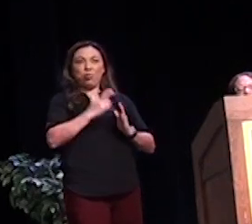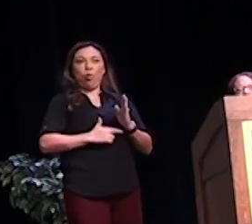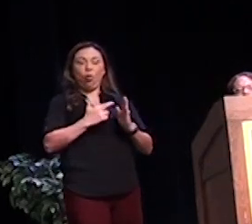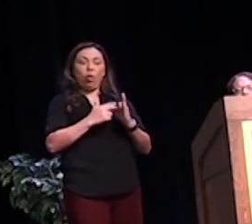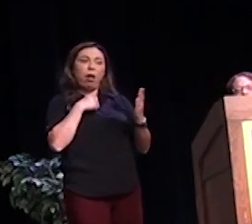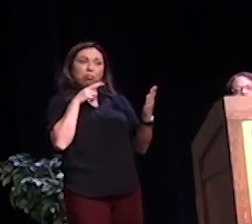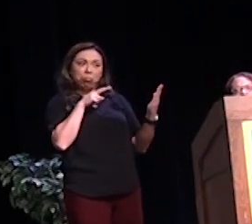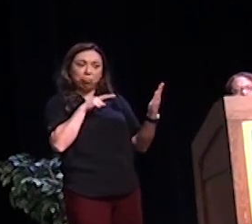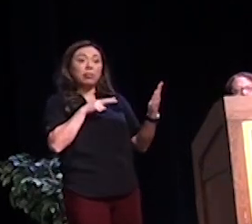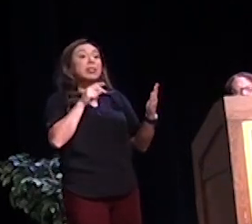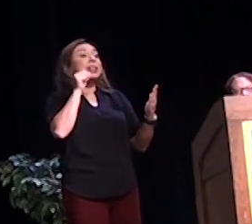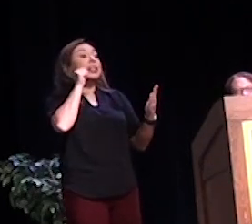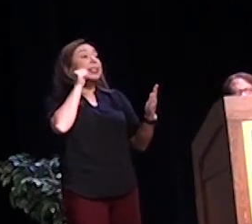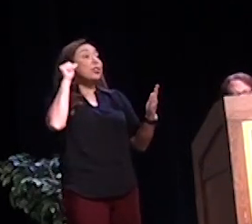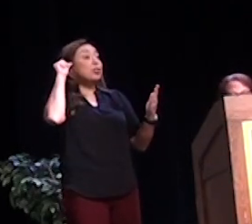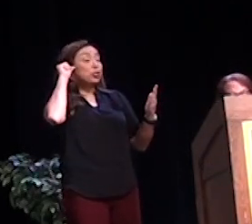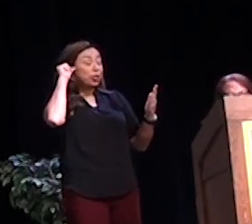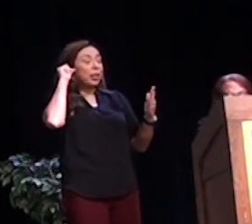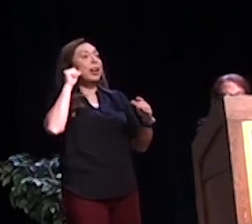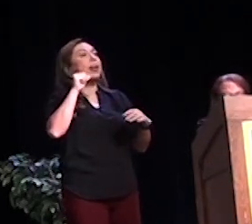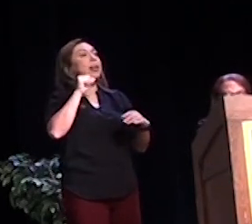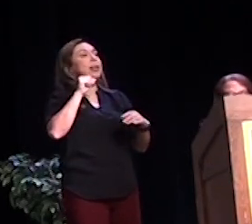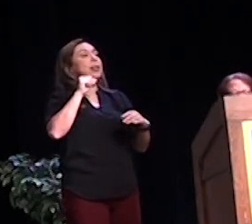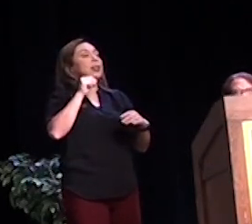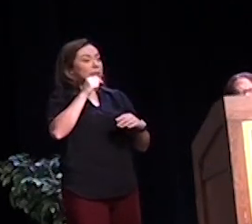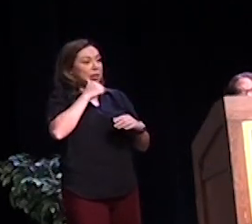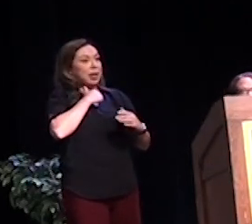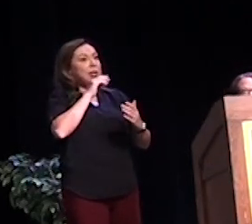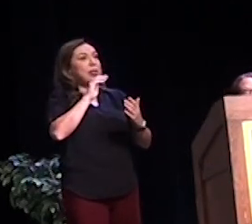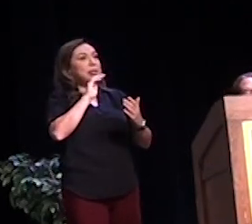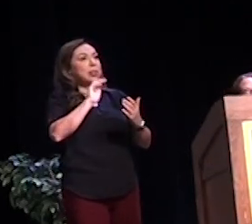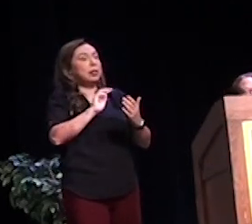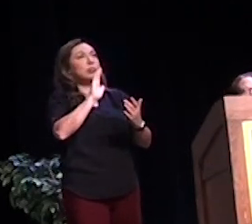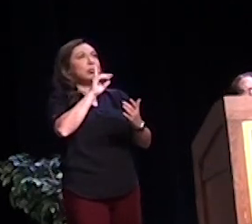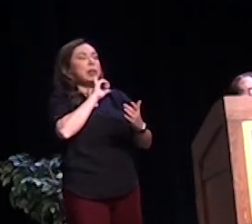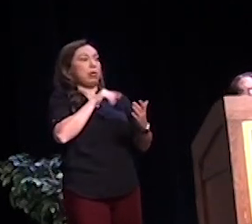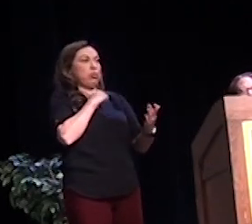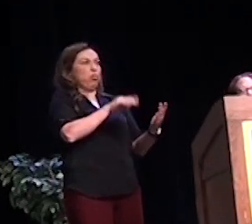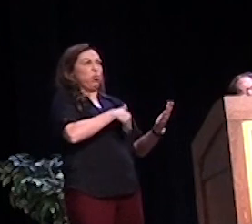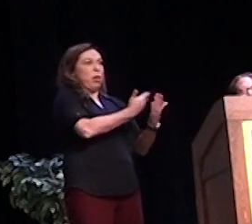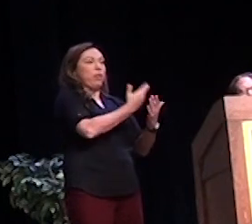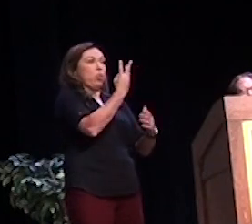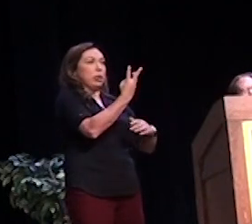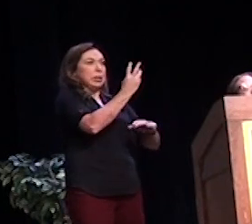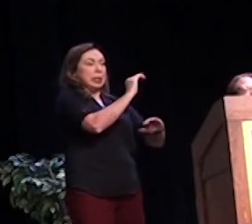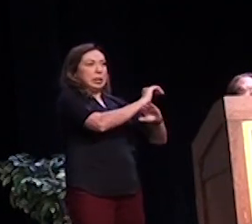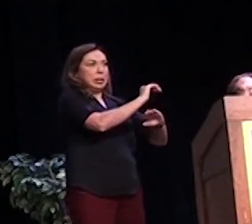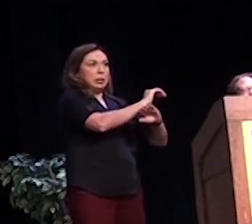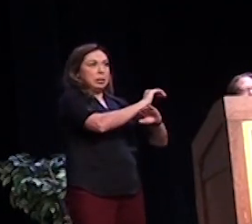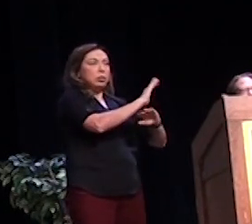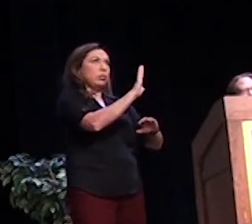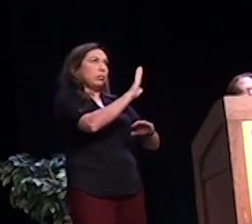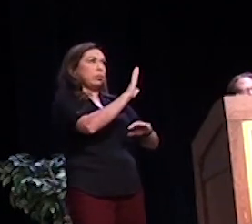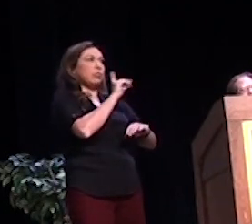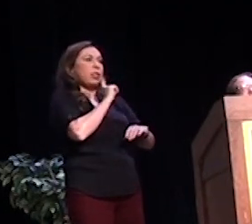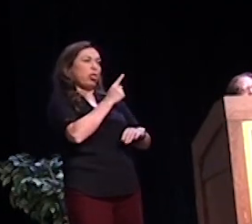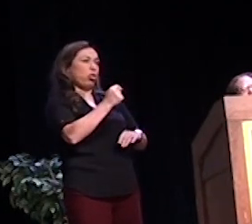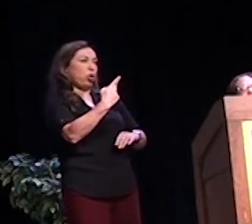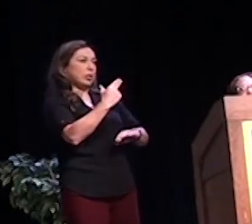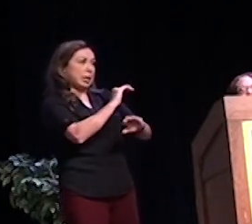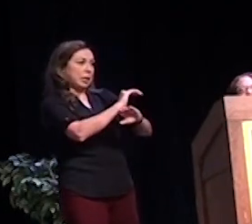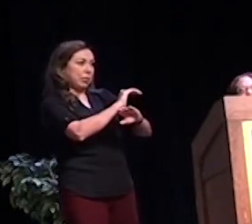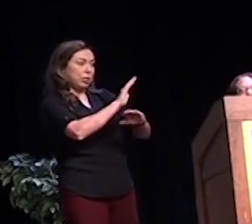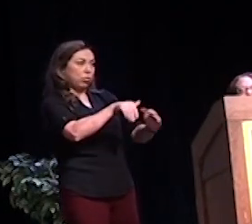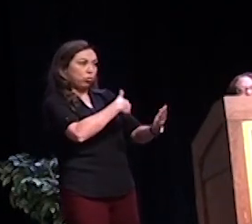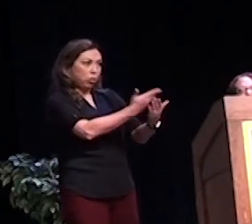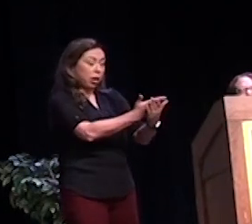Yesterday, I got here Wednesday evening, Thursday evening, and